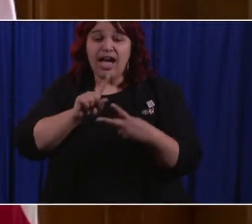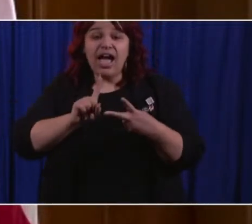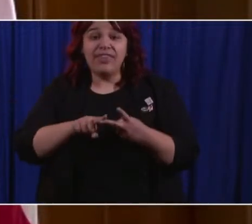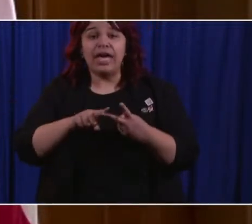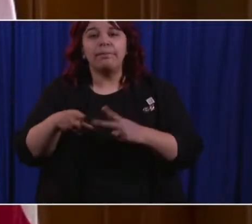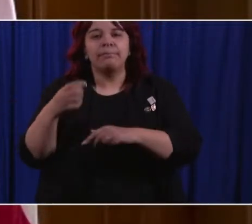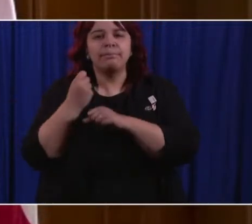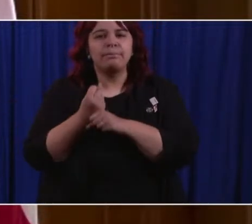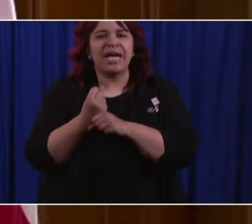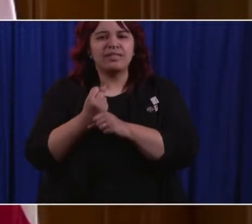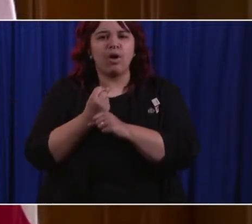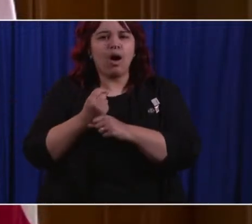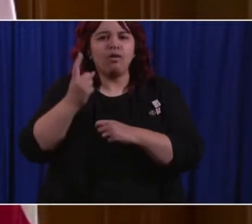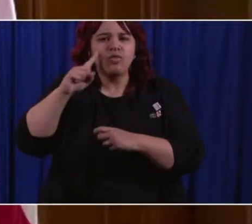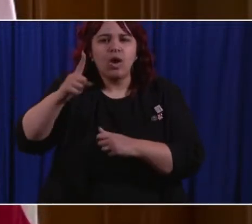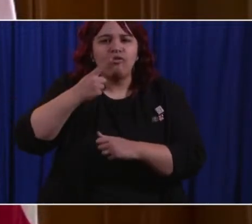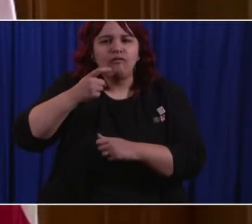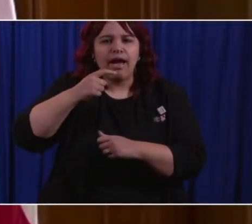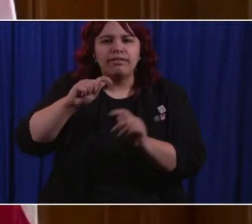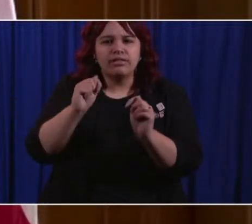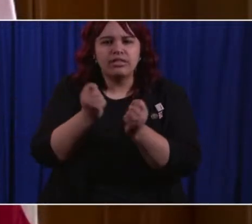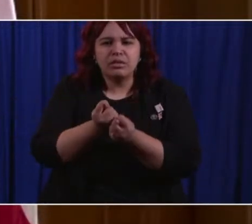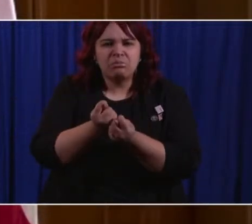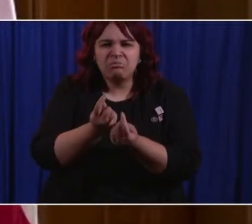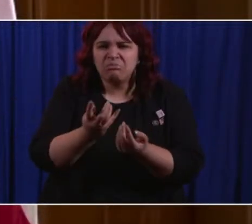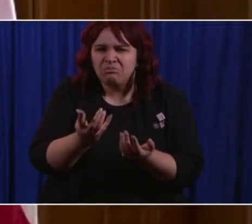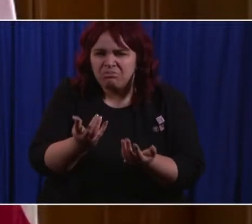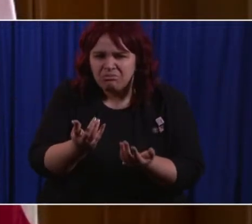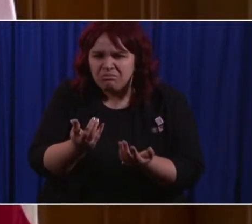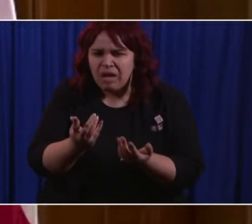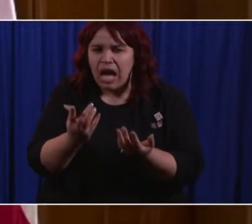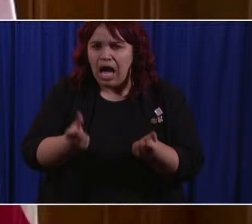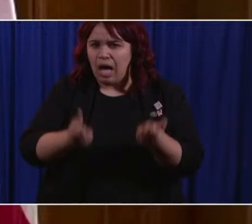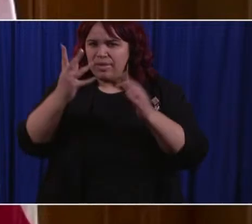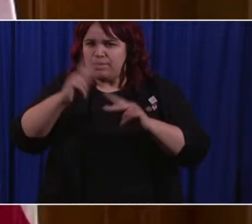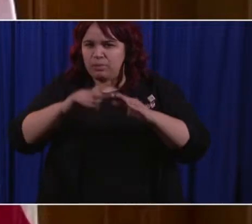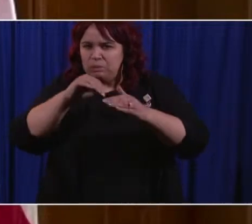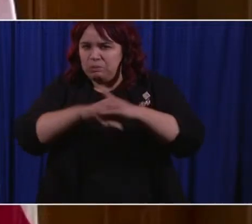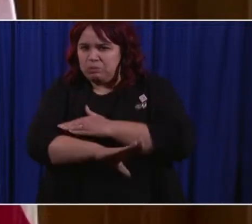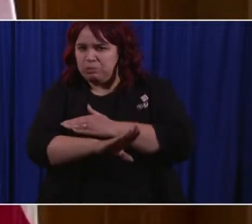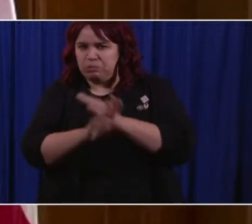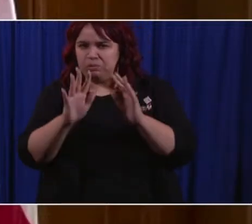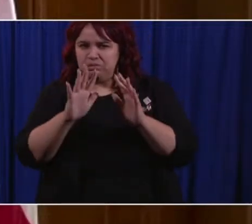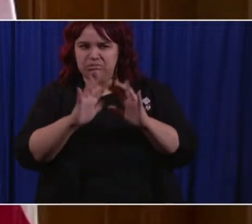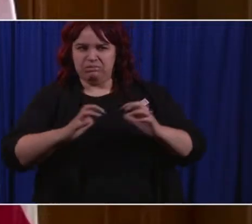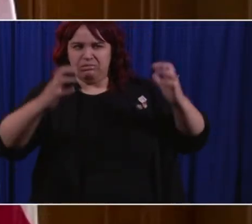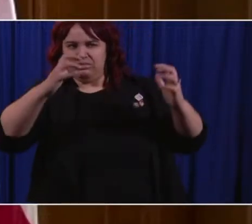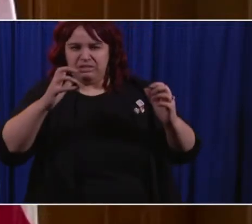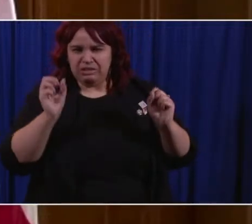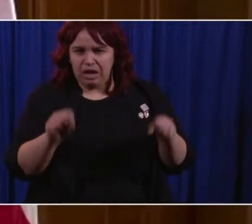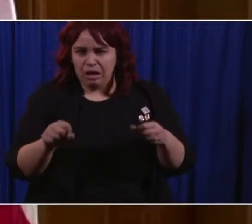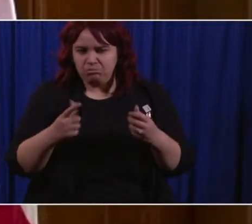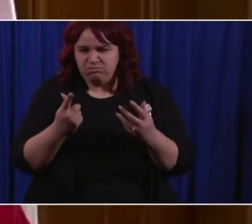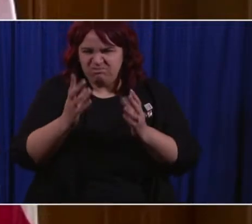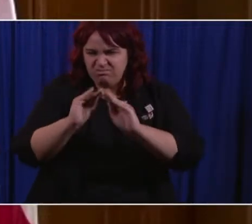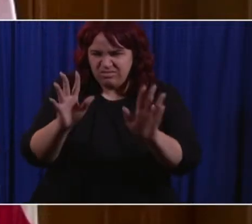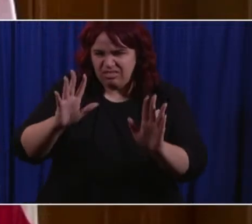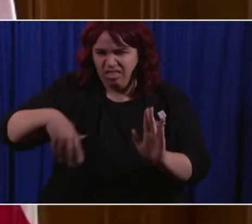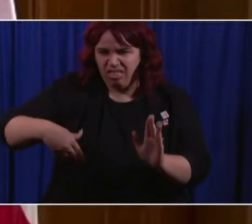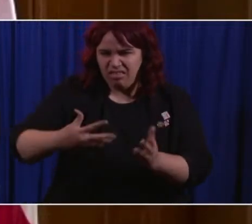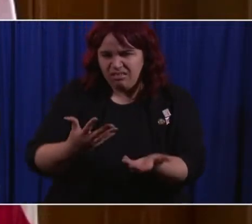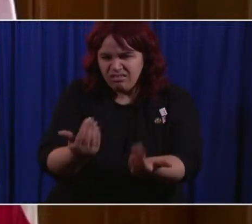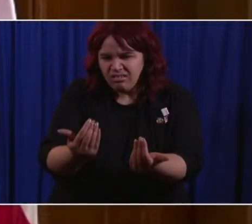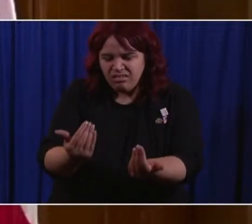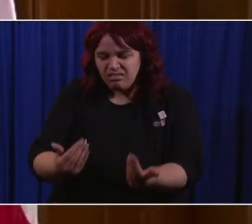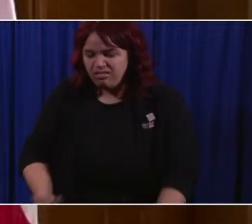what we actually did, and we didn't make a huge deal out of it, it was in the order, but